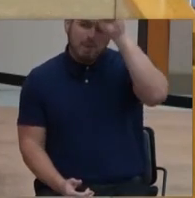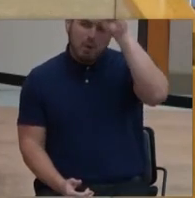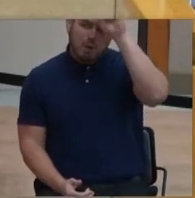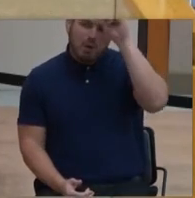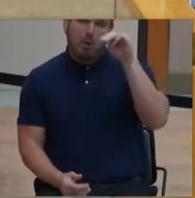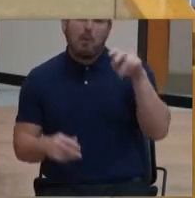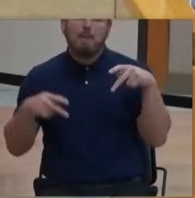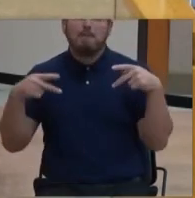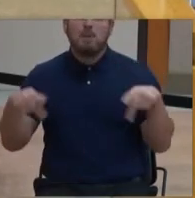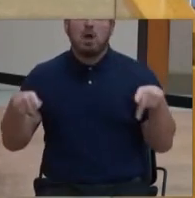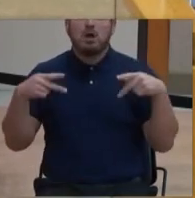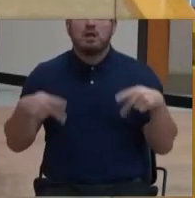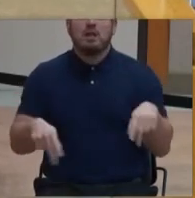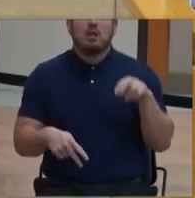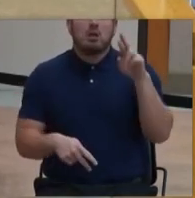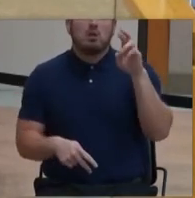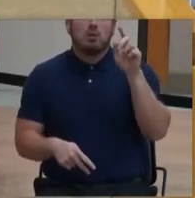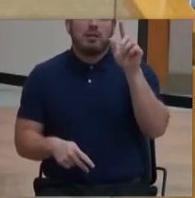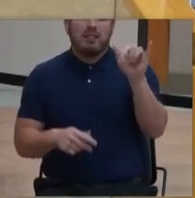Mario Party Relay. Sorry, that's a tongue twister.